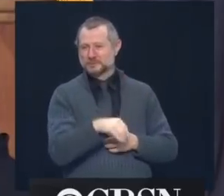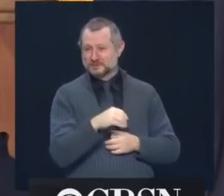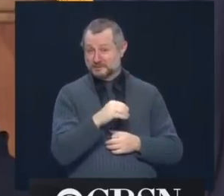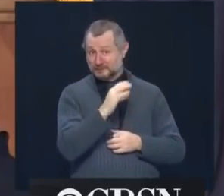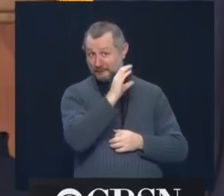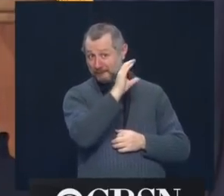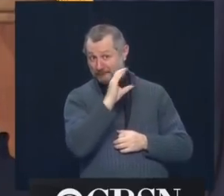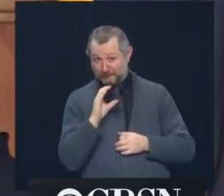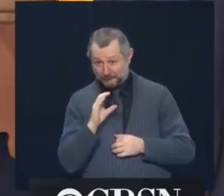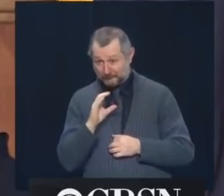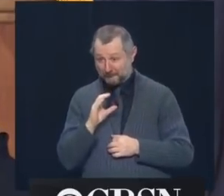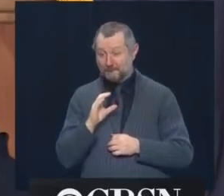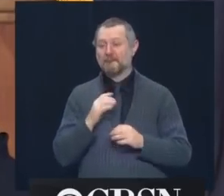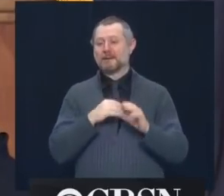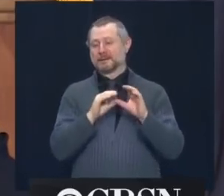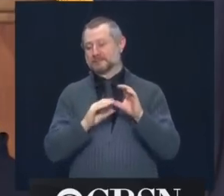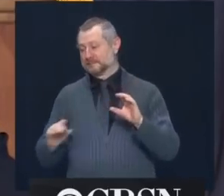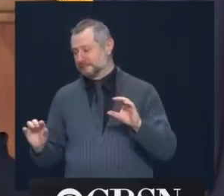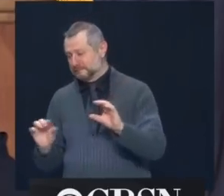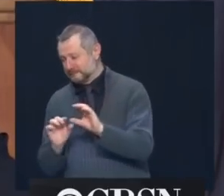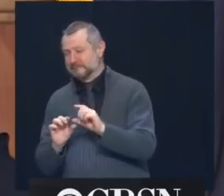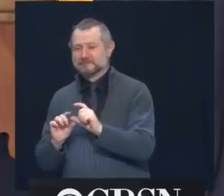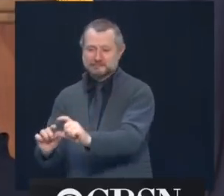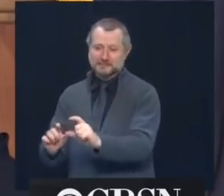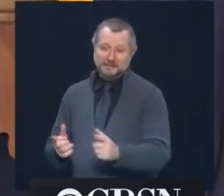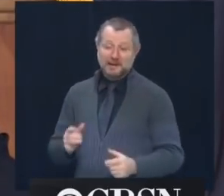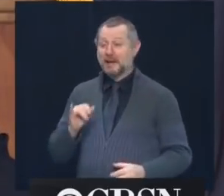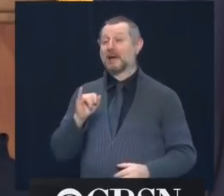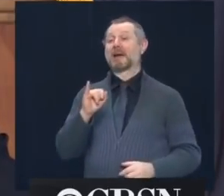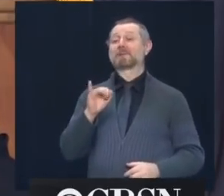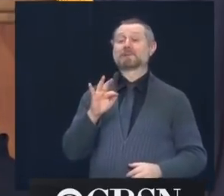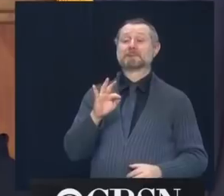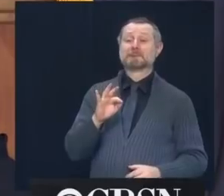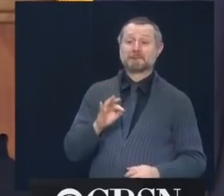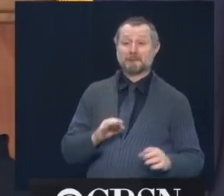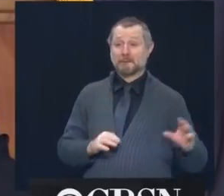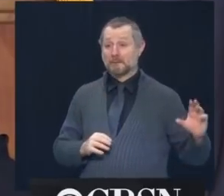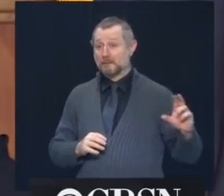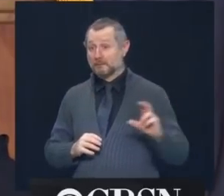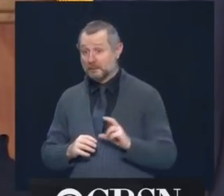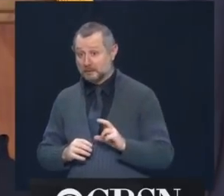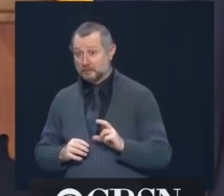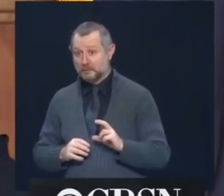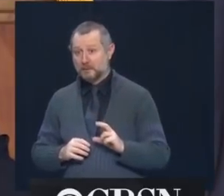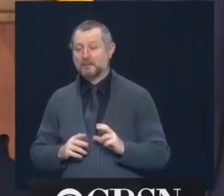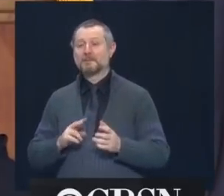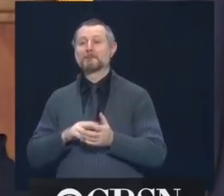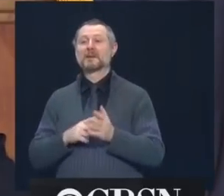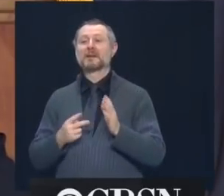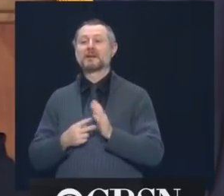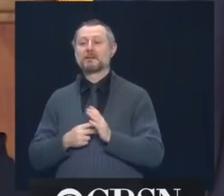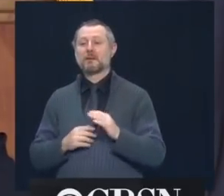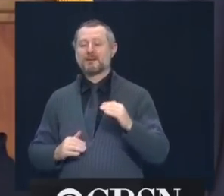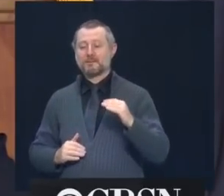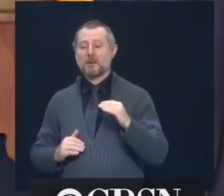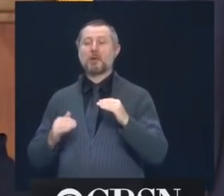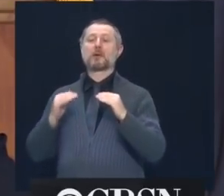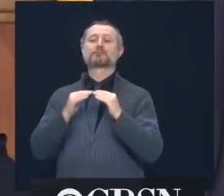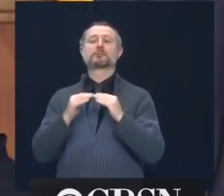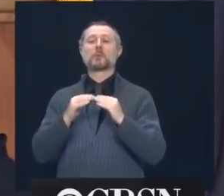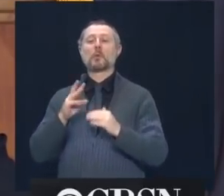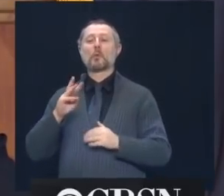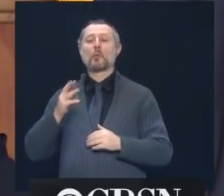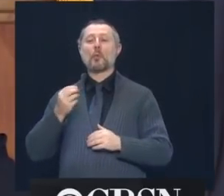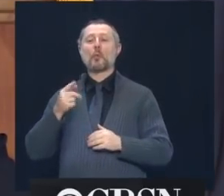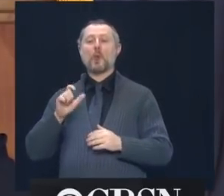for. If they give it to us, then we're made whole, right?